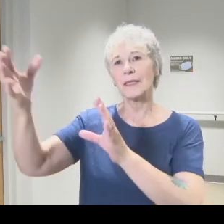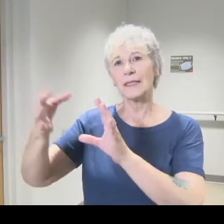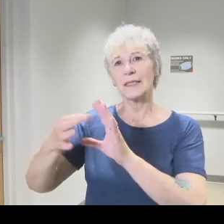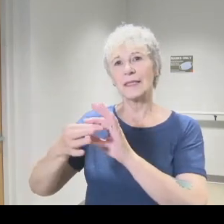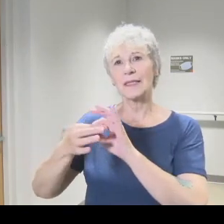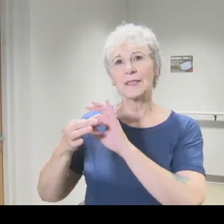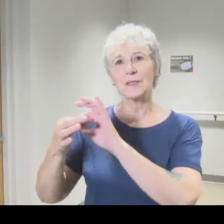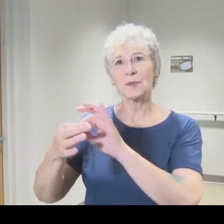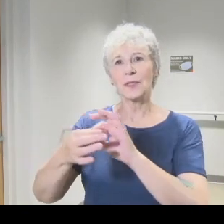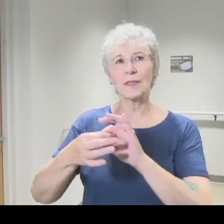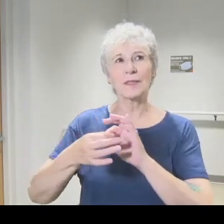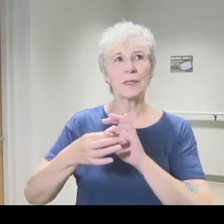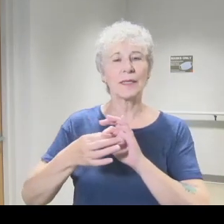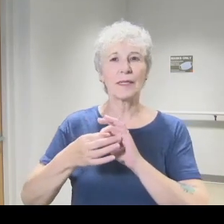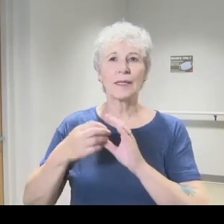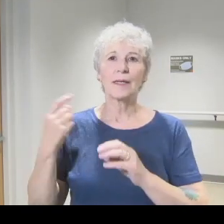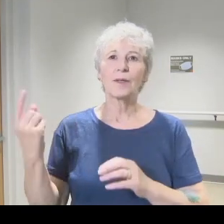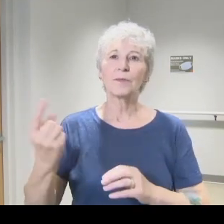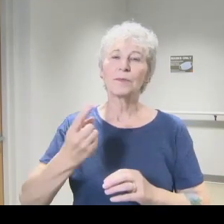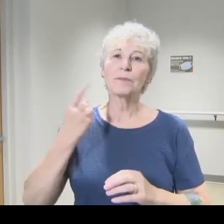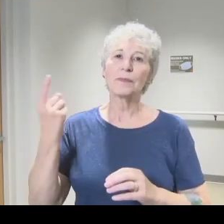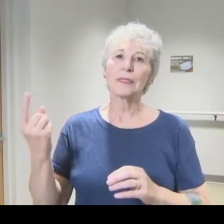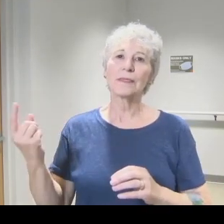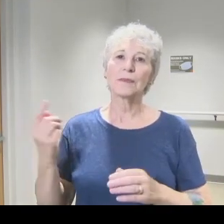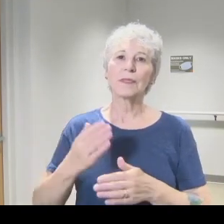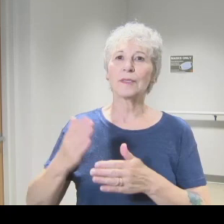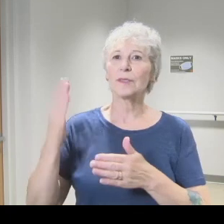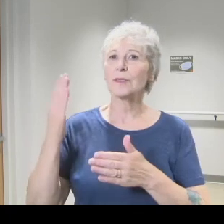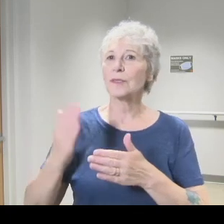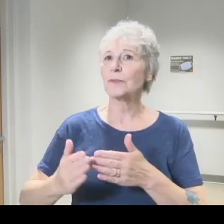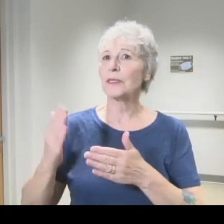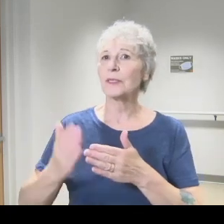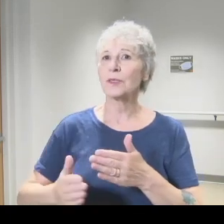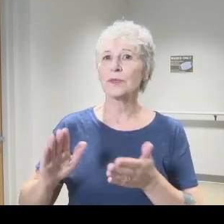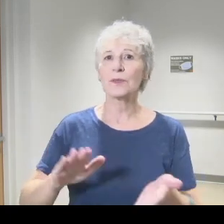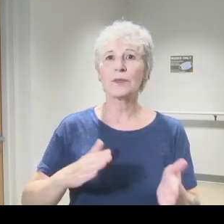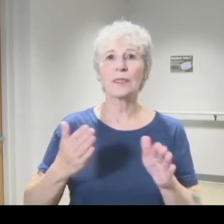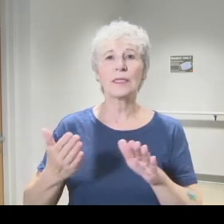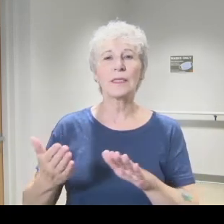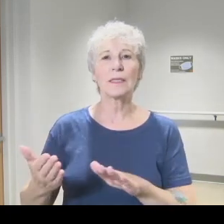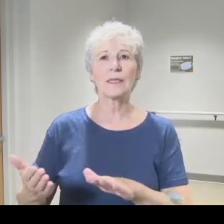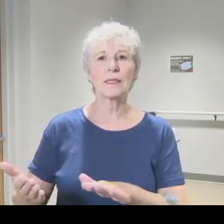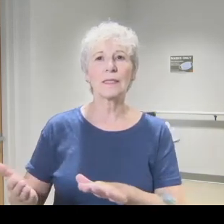he is with me, will be with me to the